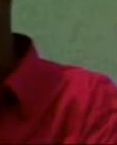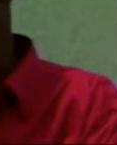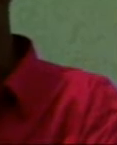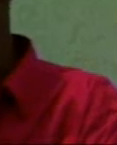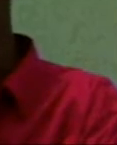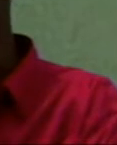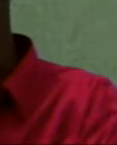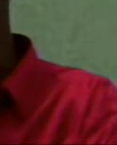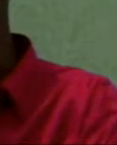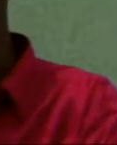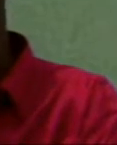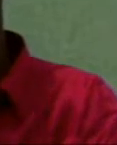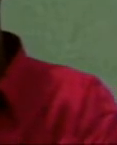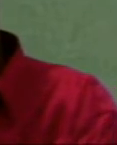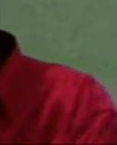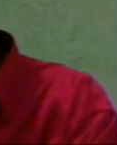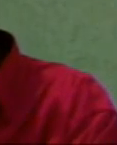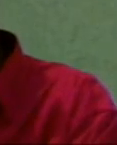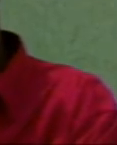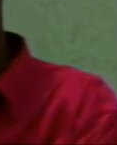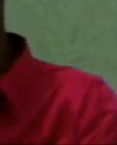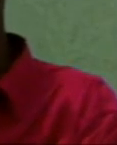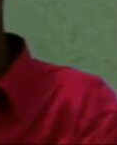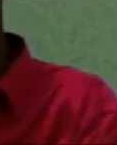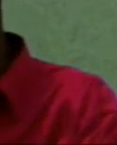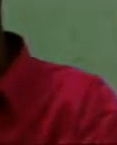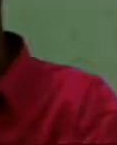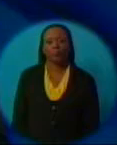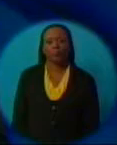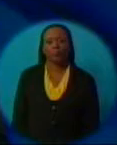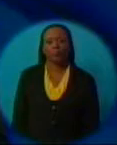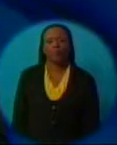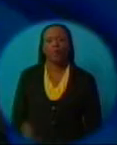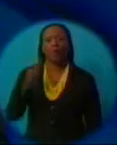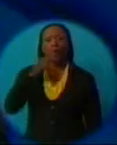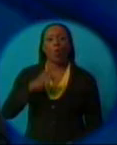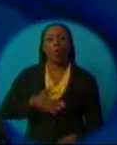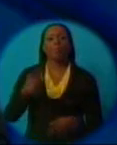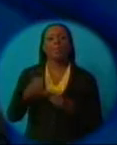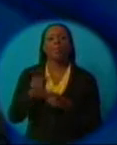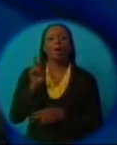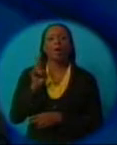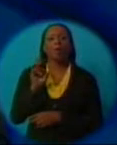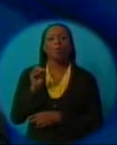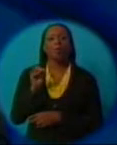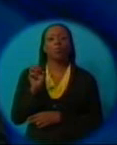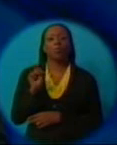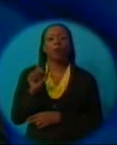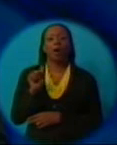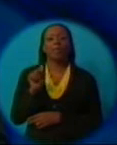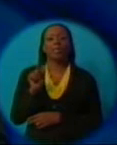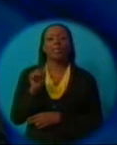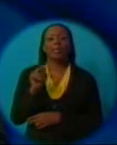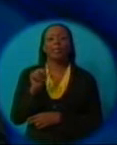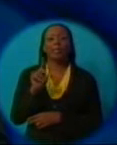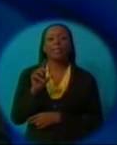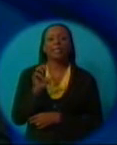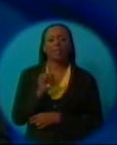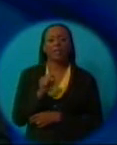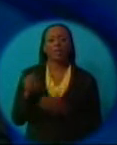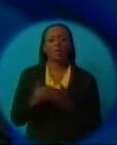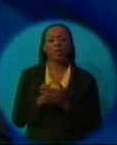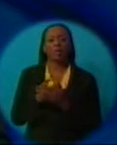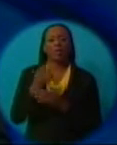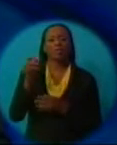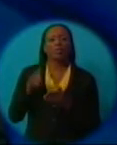see 4 teams leaving. Those teams will get $5,000 each. Rosalind Smith is the new Acting General Secretary of the National Union